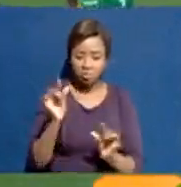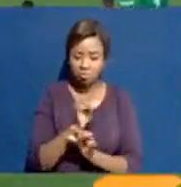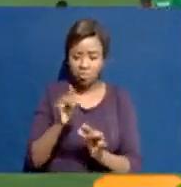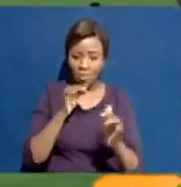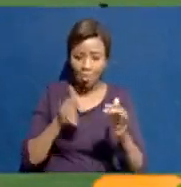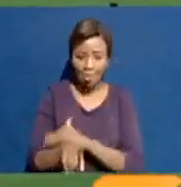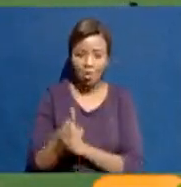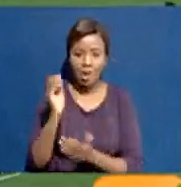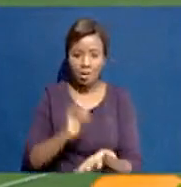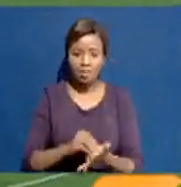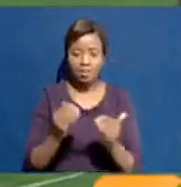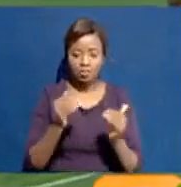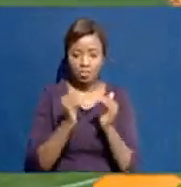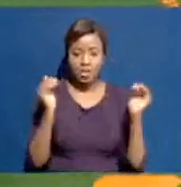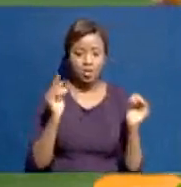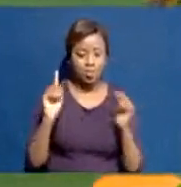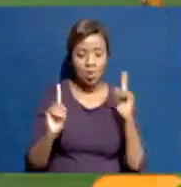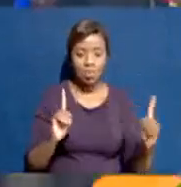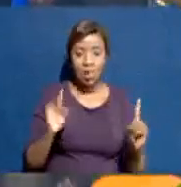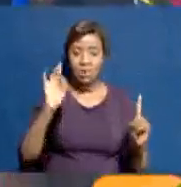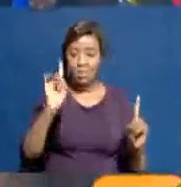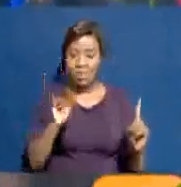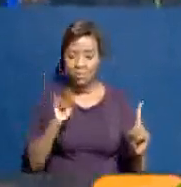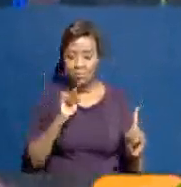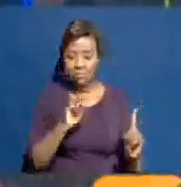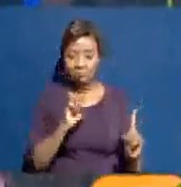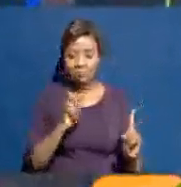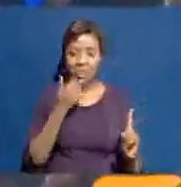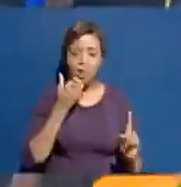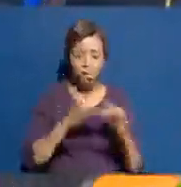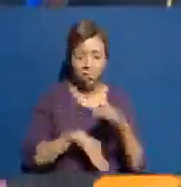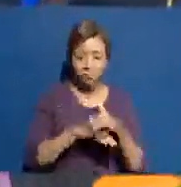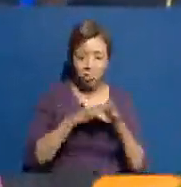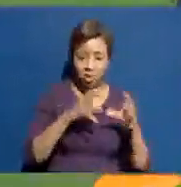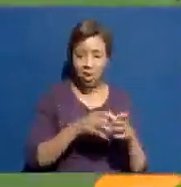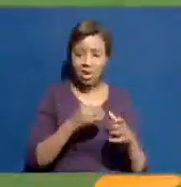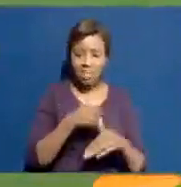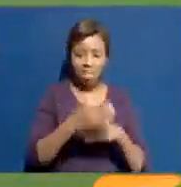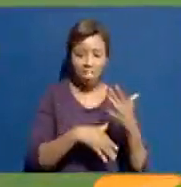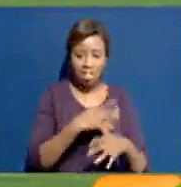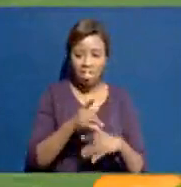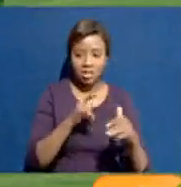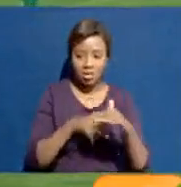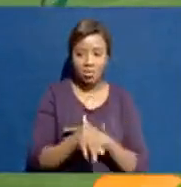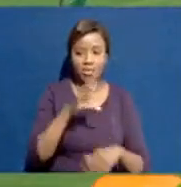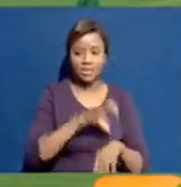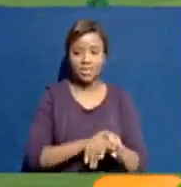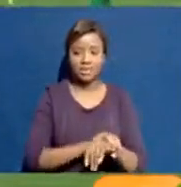in the equalizer, but it's the Leopards who took the lead again a few minutes from halftime with a headed